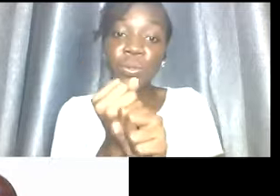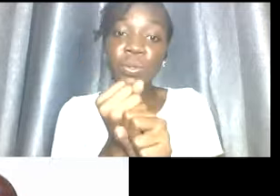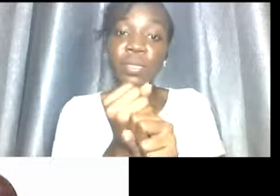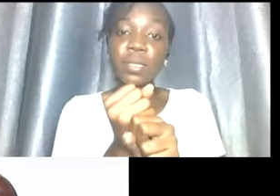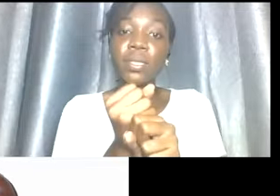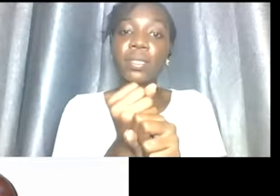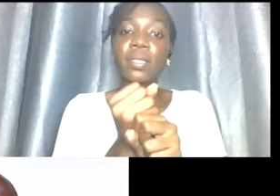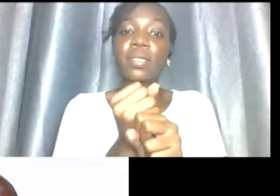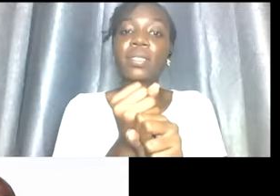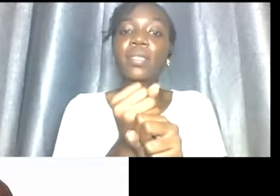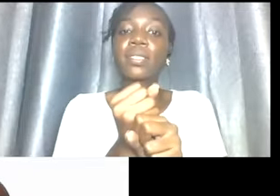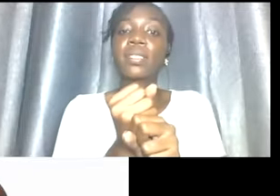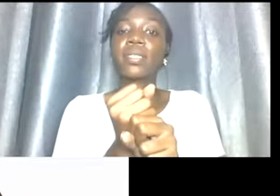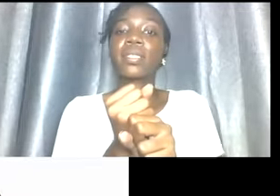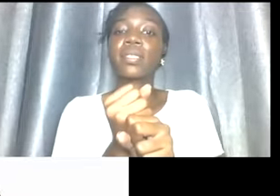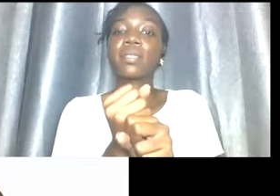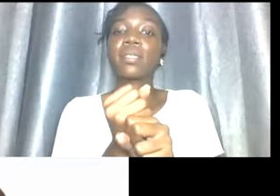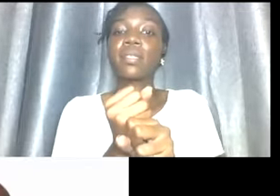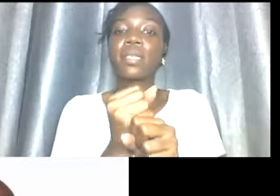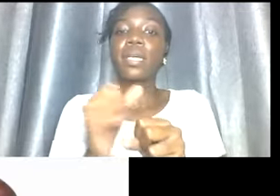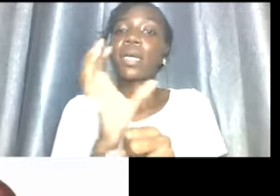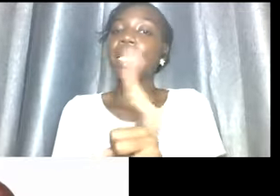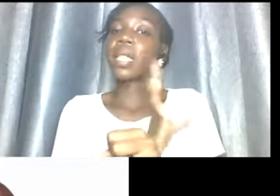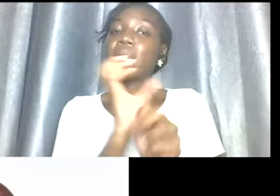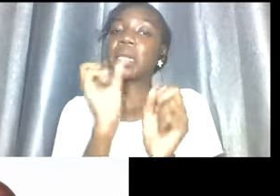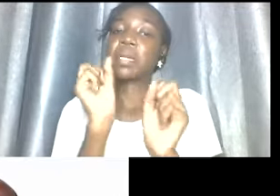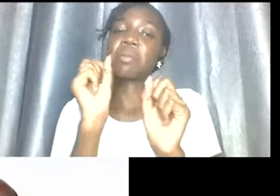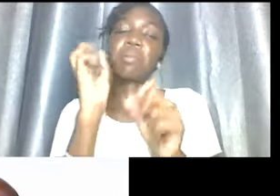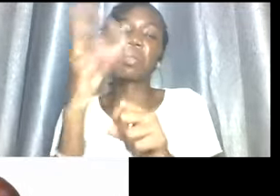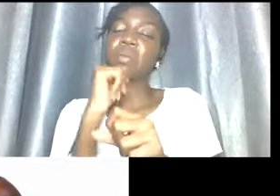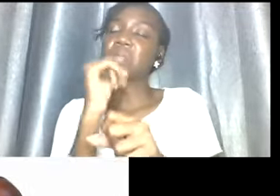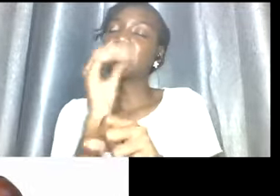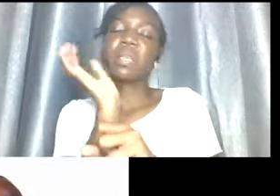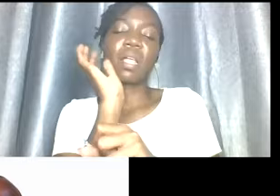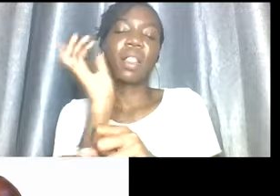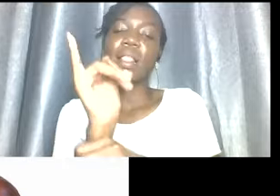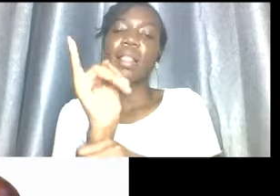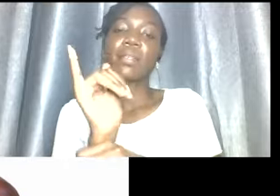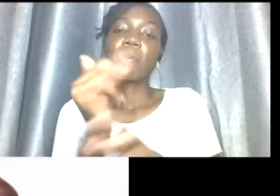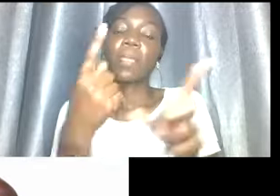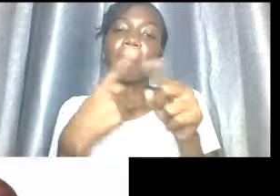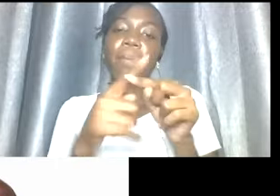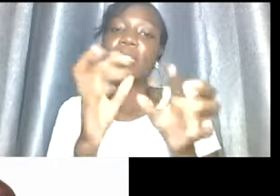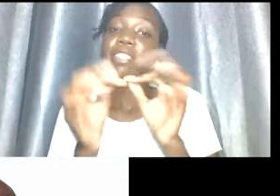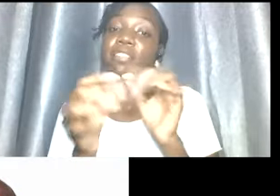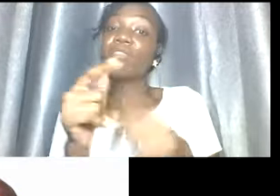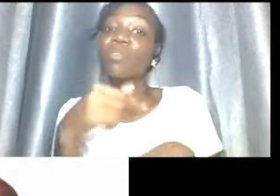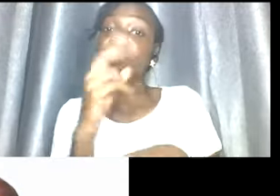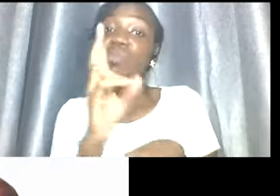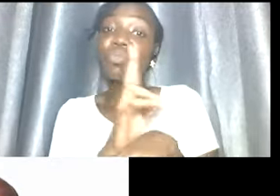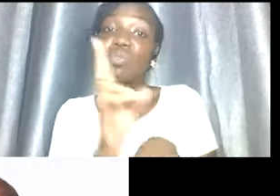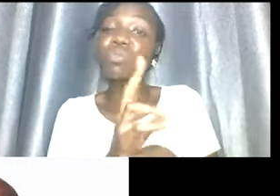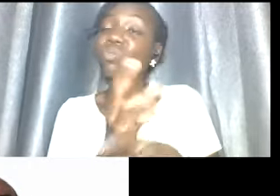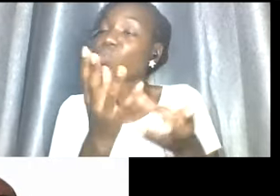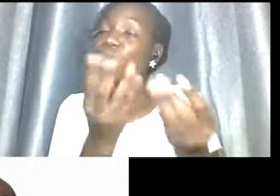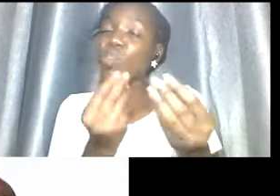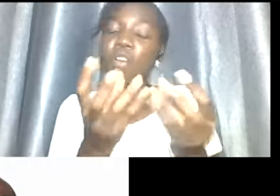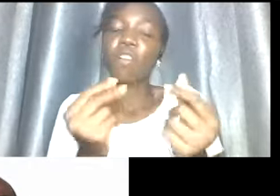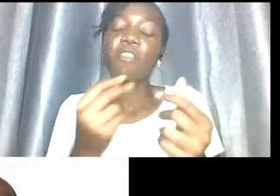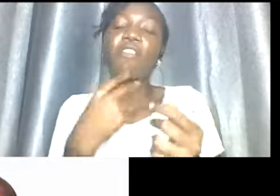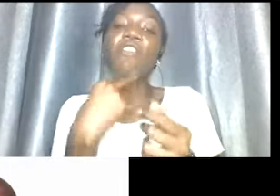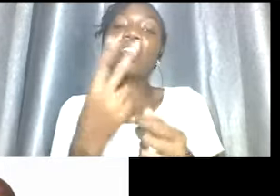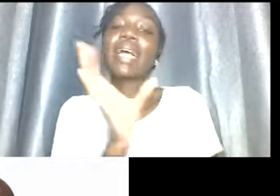rough tone, Catherine won't hear that. If it's in that soft voice that I know Catherine responds